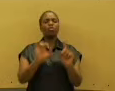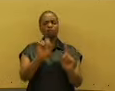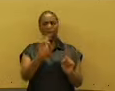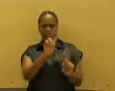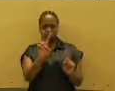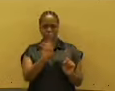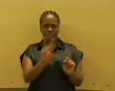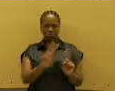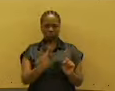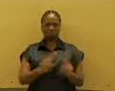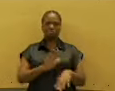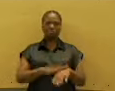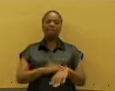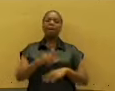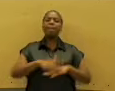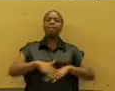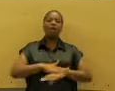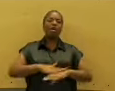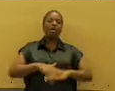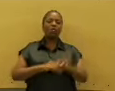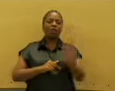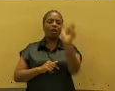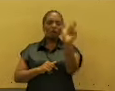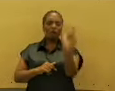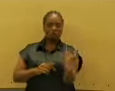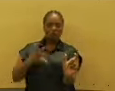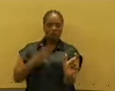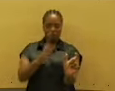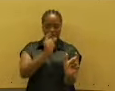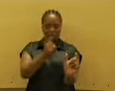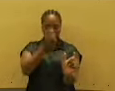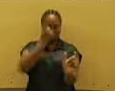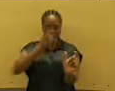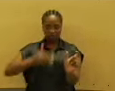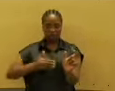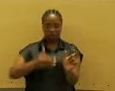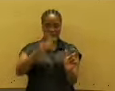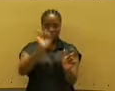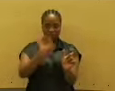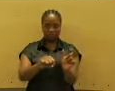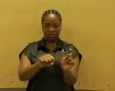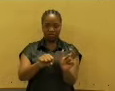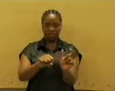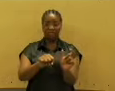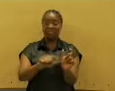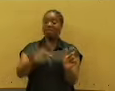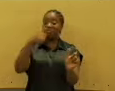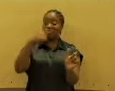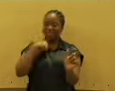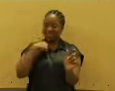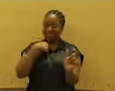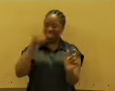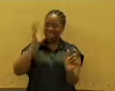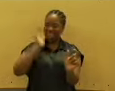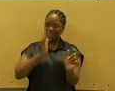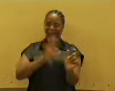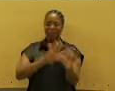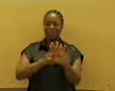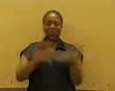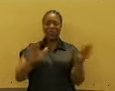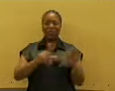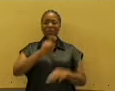now, but these are just the basic terms which I'd like you to understand as we're going forward. I am dedicatedly not going to